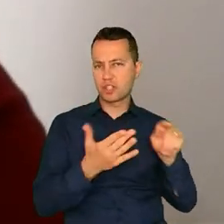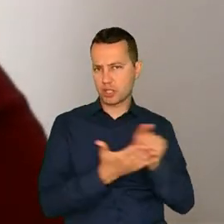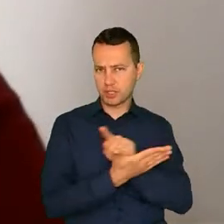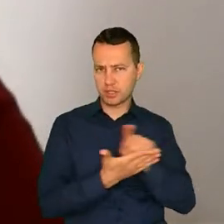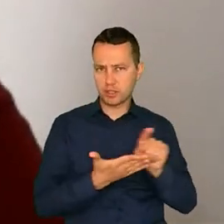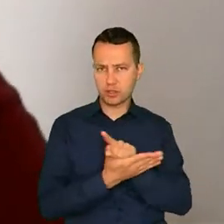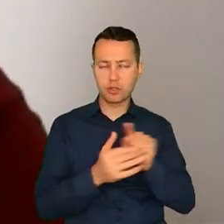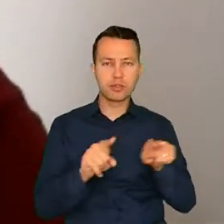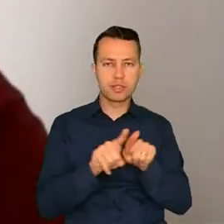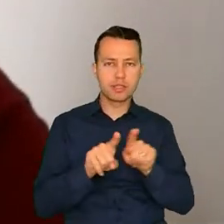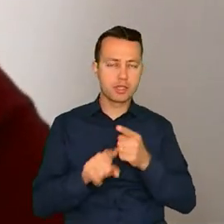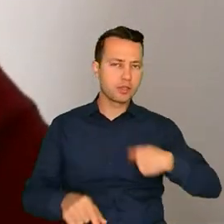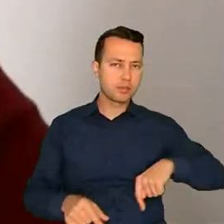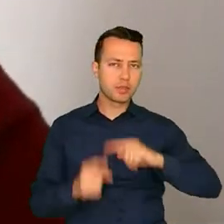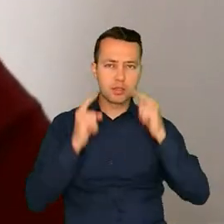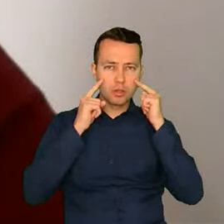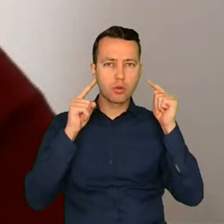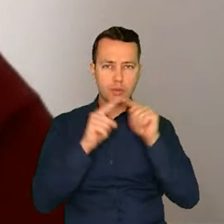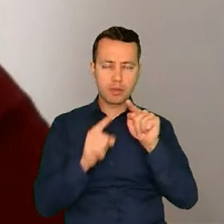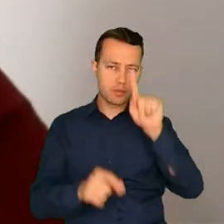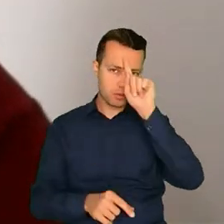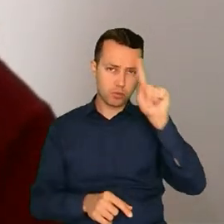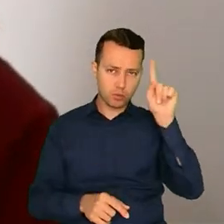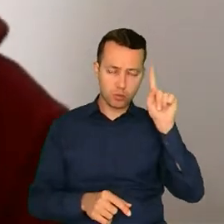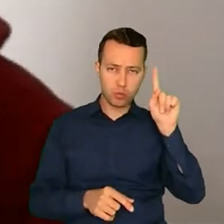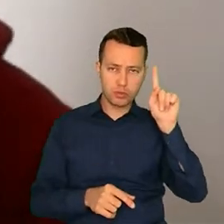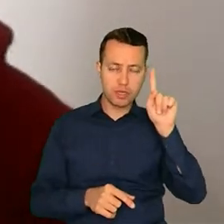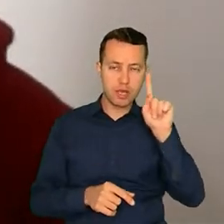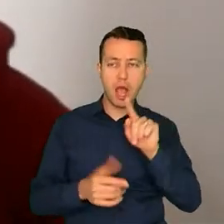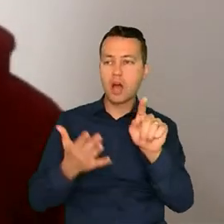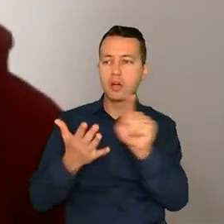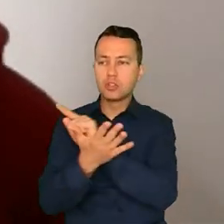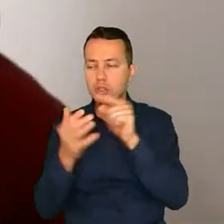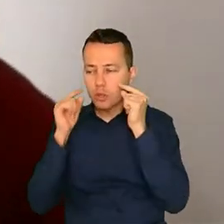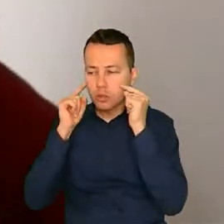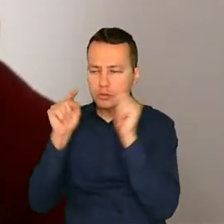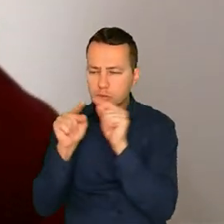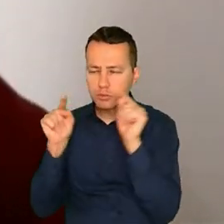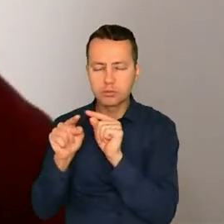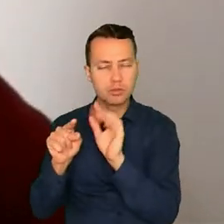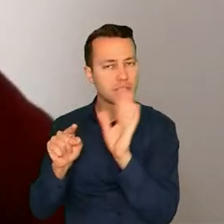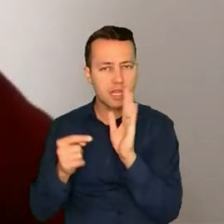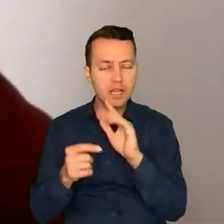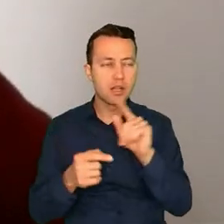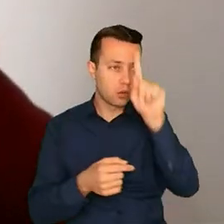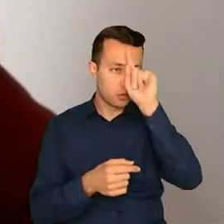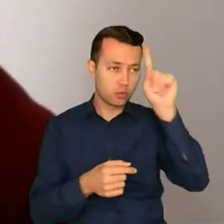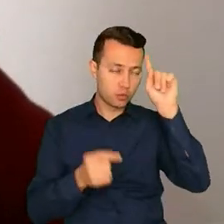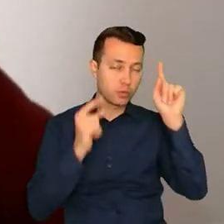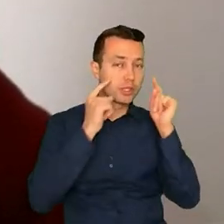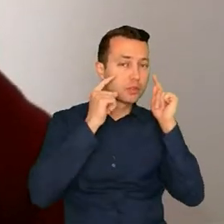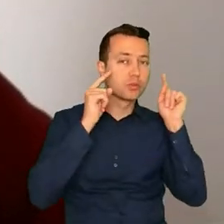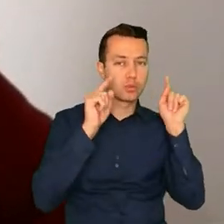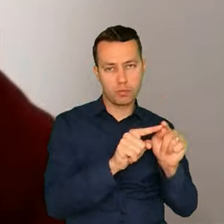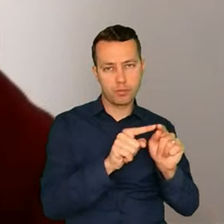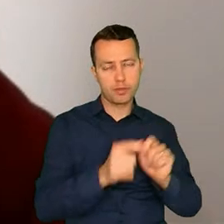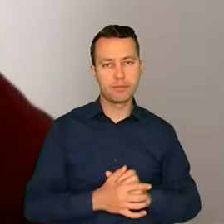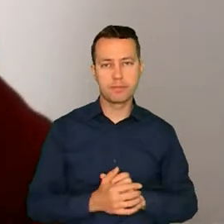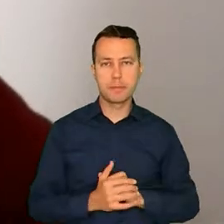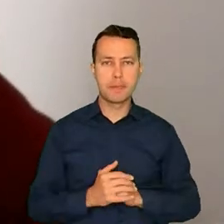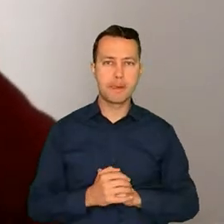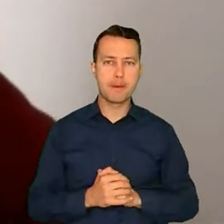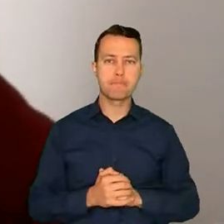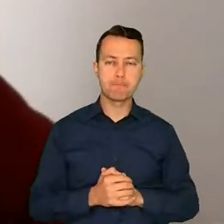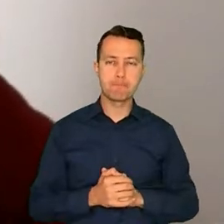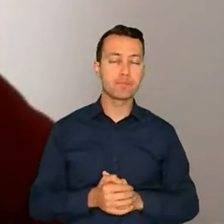However, it's becoming increasingly clear that there is a lot of overlap and that a lot of these kind of impacts are actually